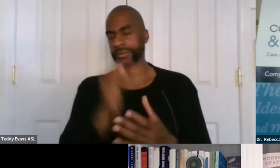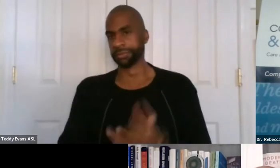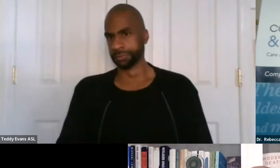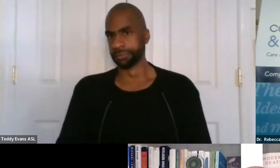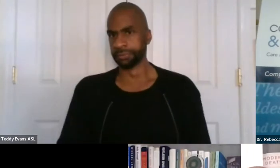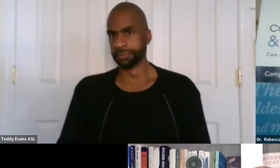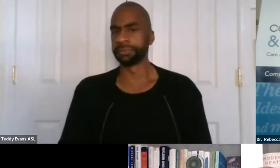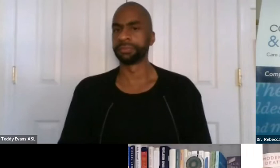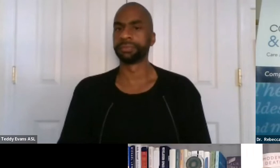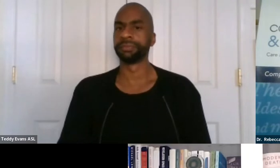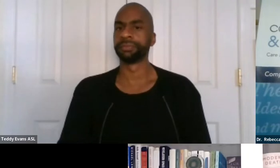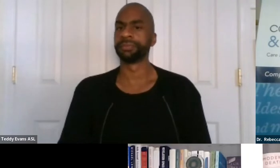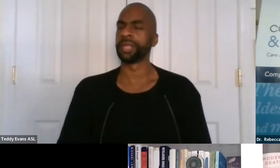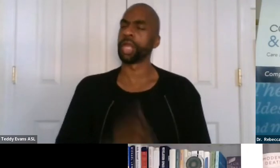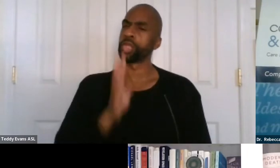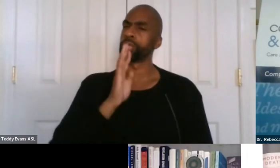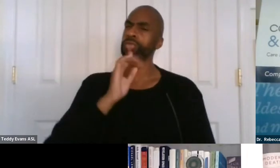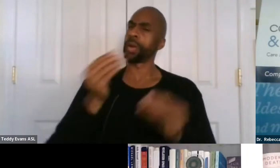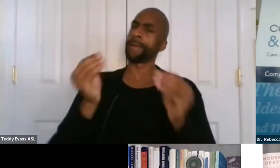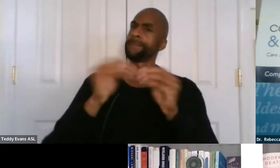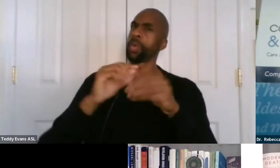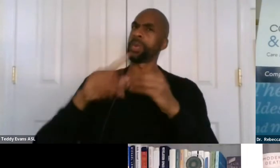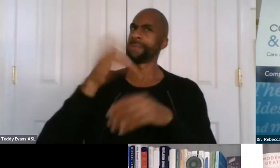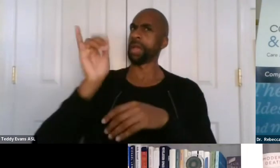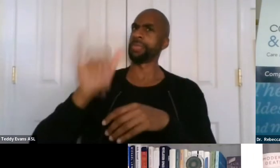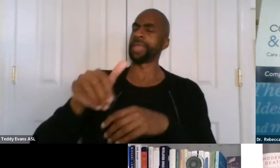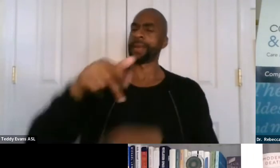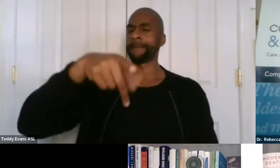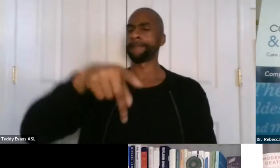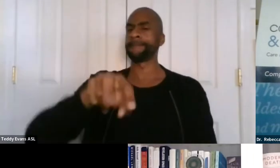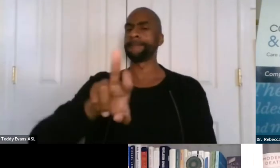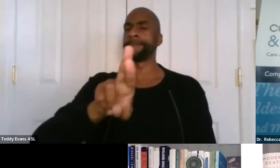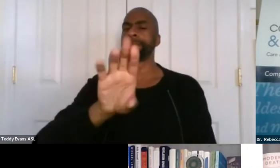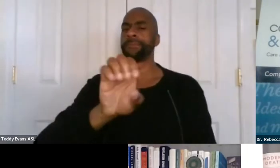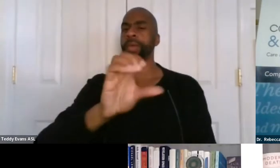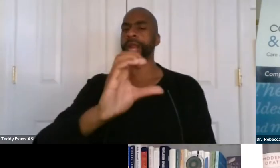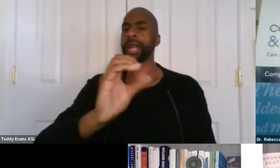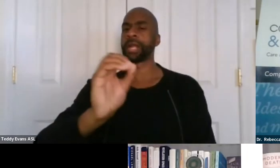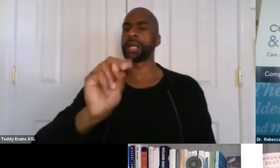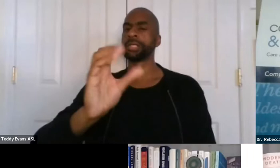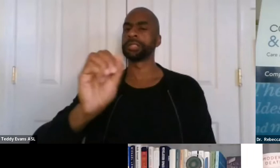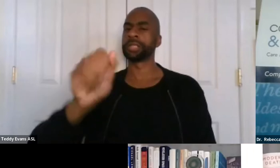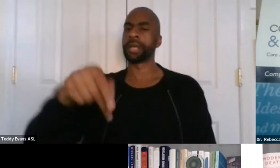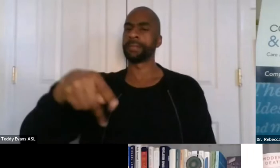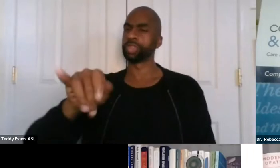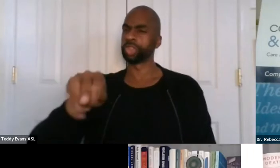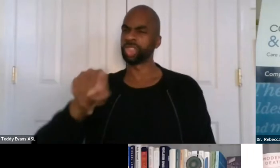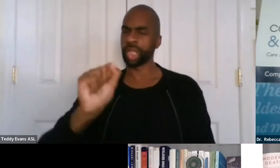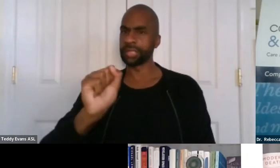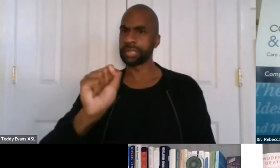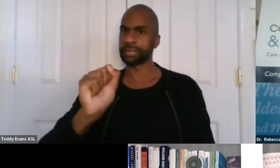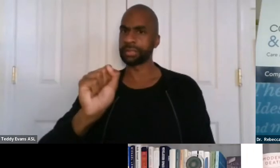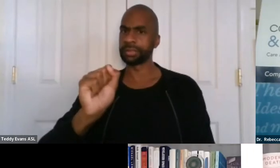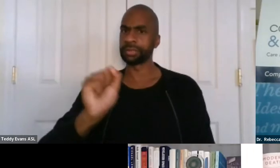where the preconceptions, where they come from, and any experience you have in trying to flip